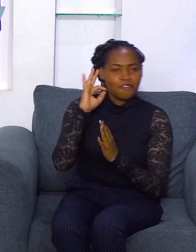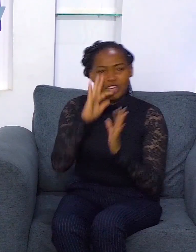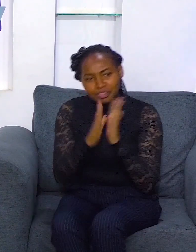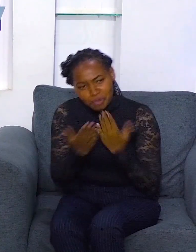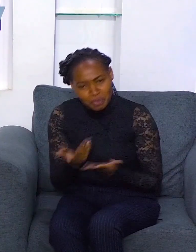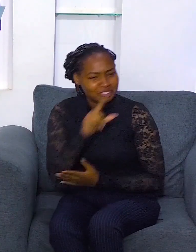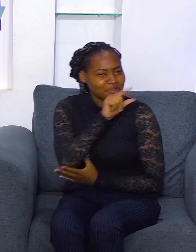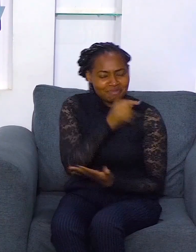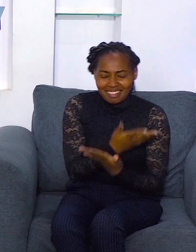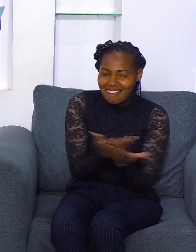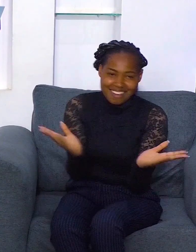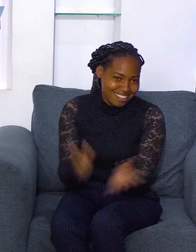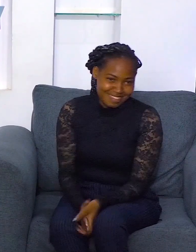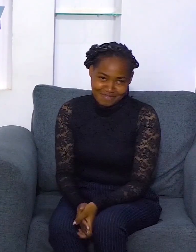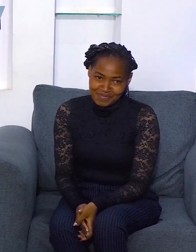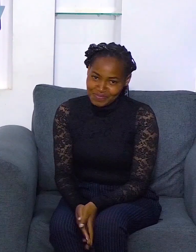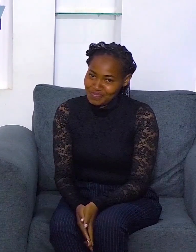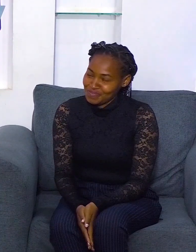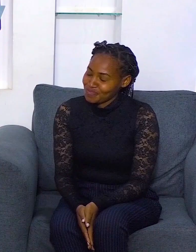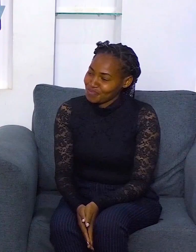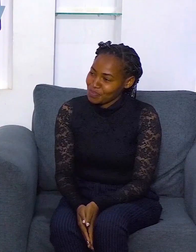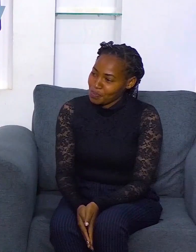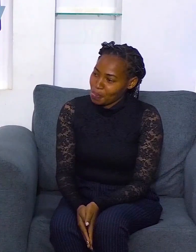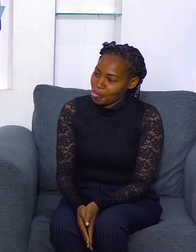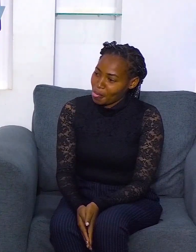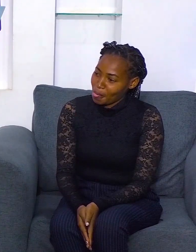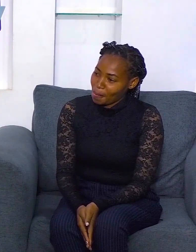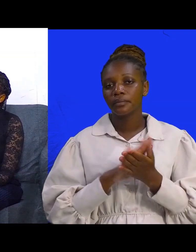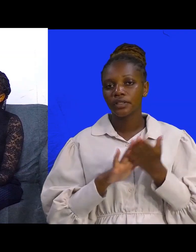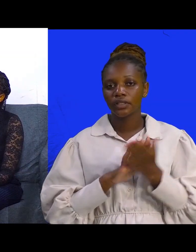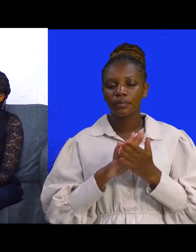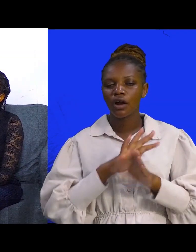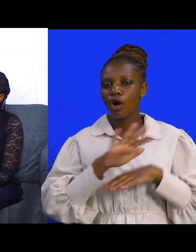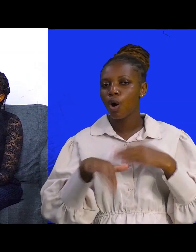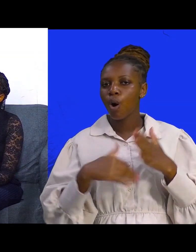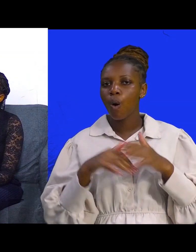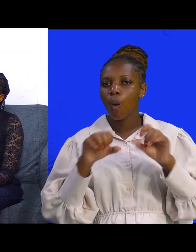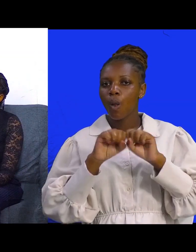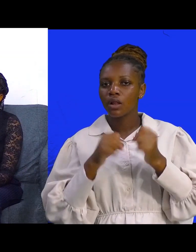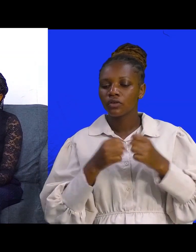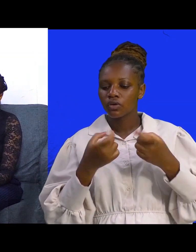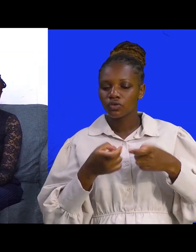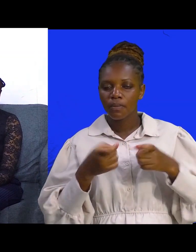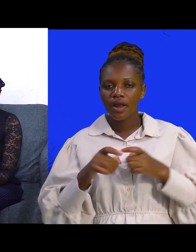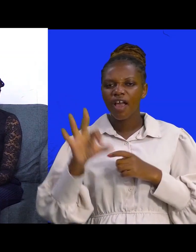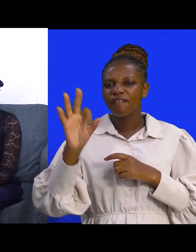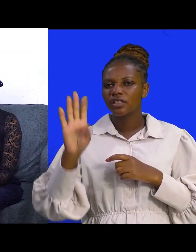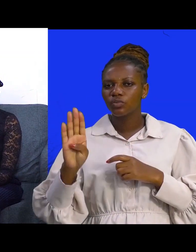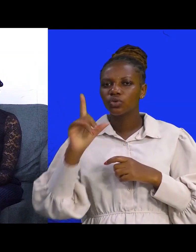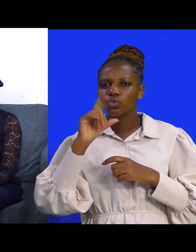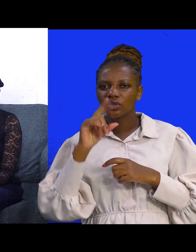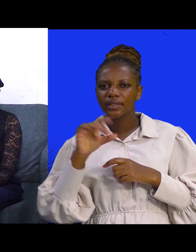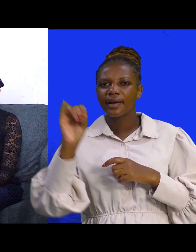platforms so that, our viewers can follow and see more of your content? Basically on all social